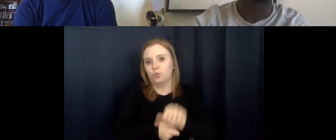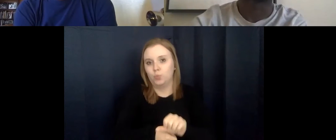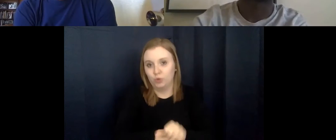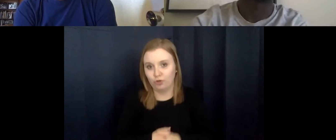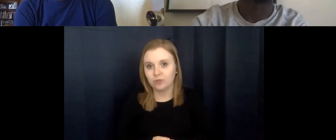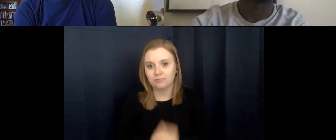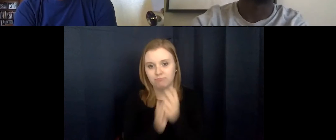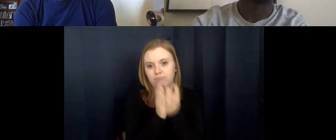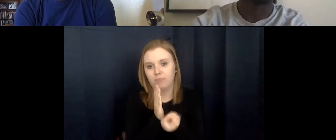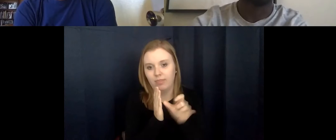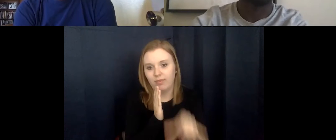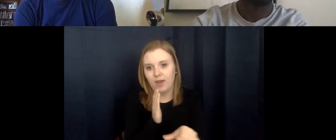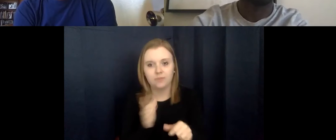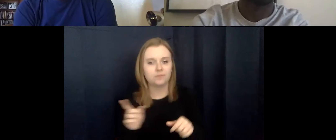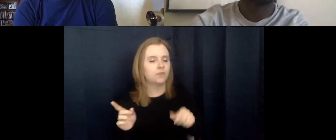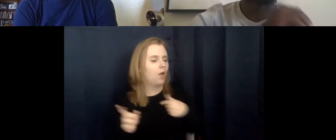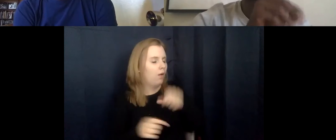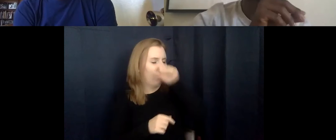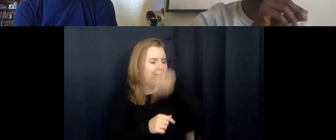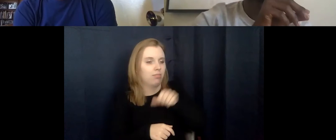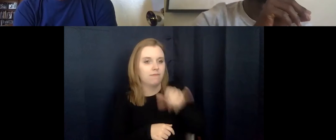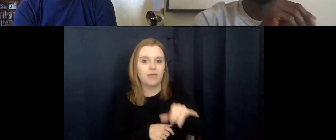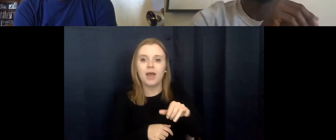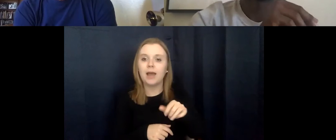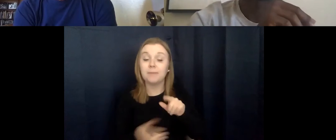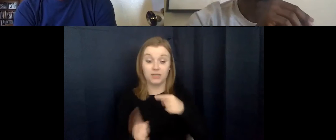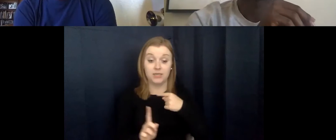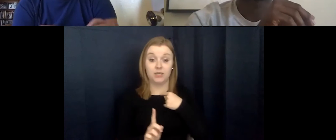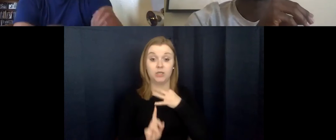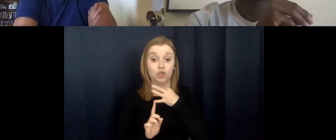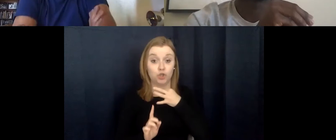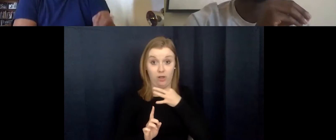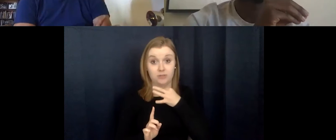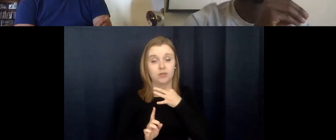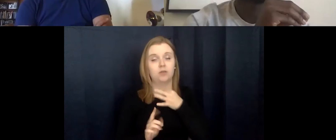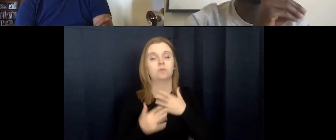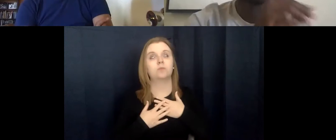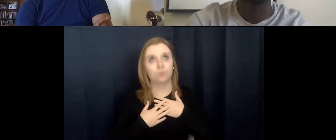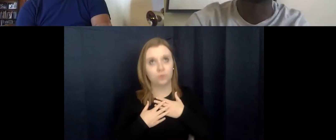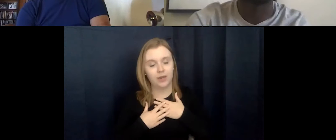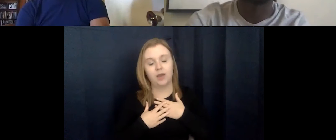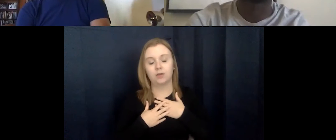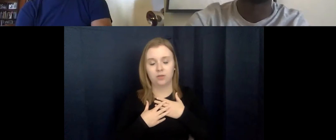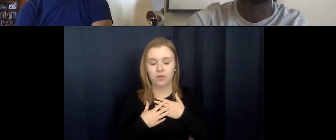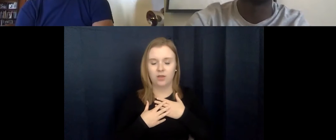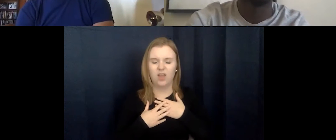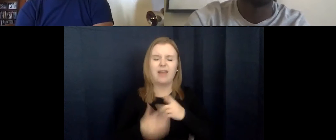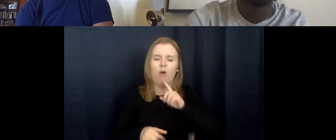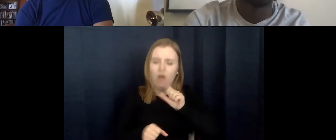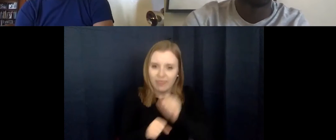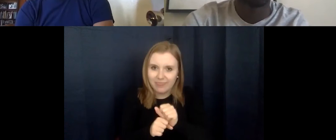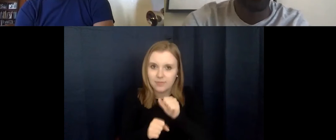yeah. I love that. I mean, curiosity and like authentic